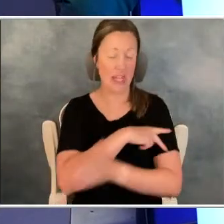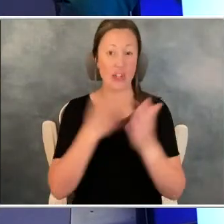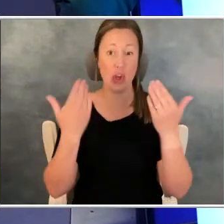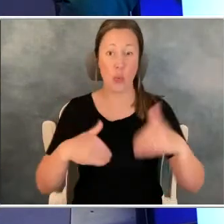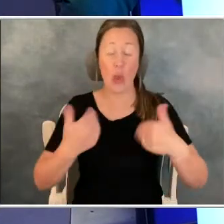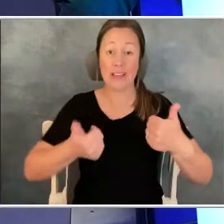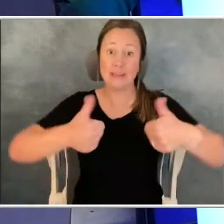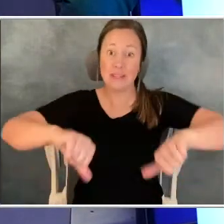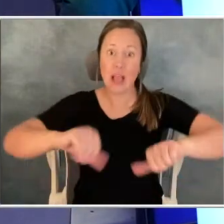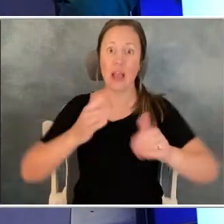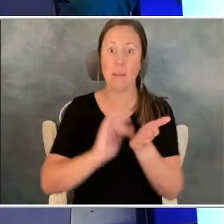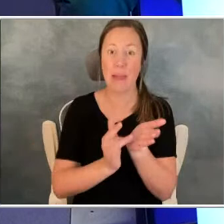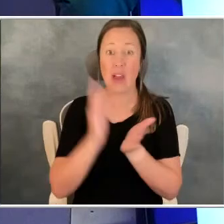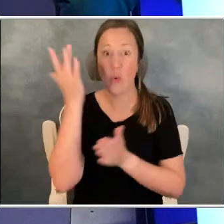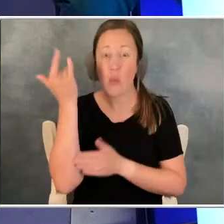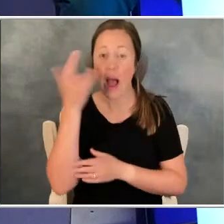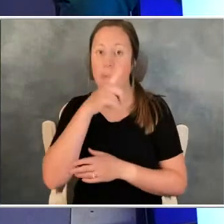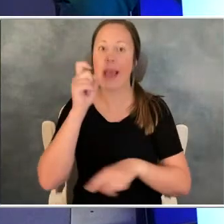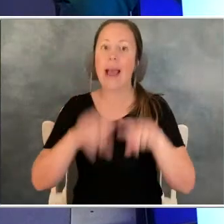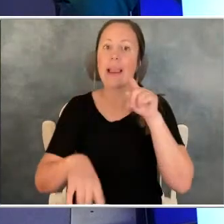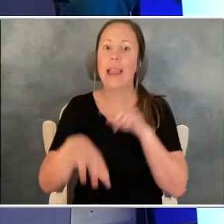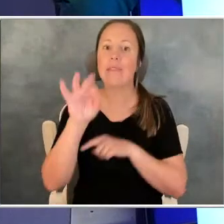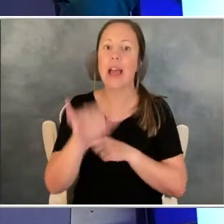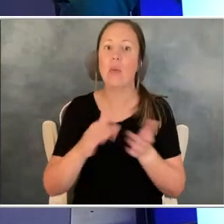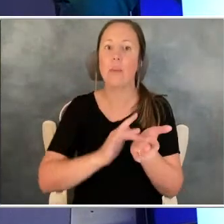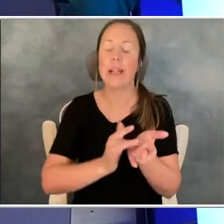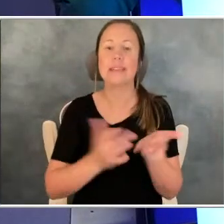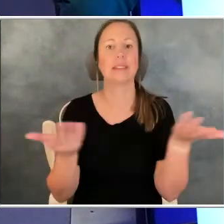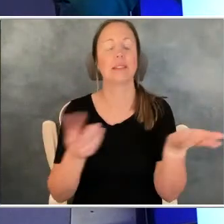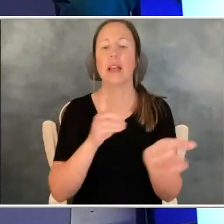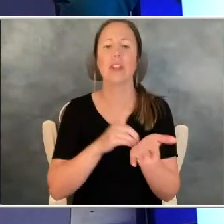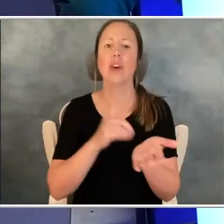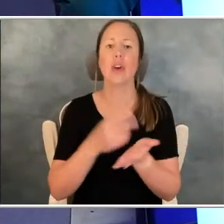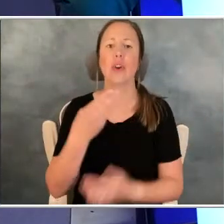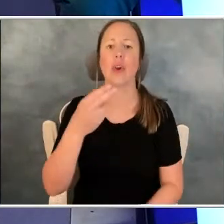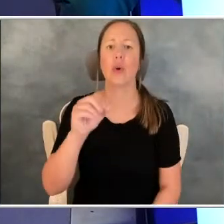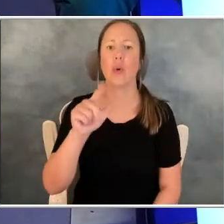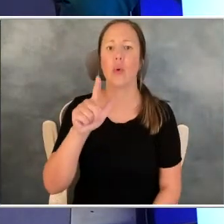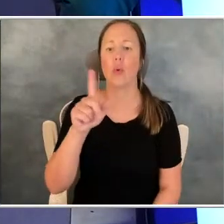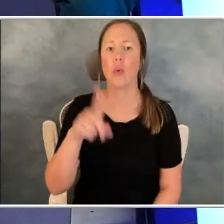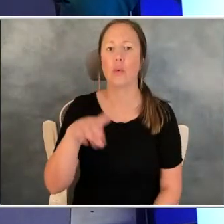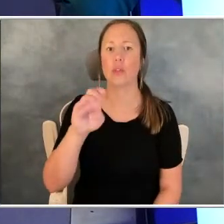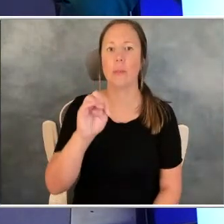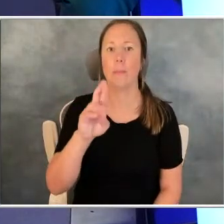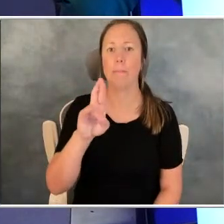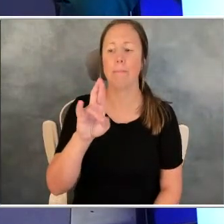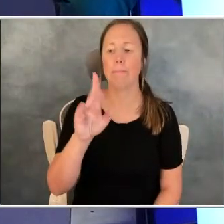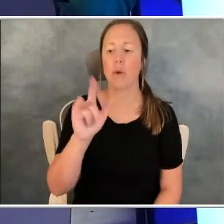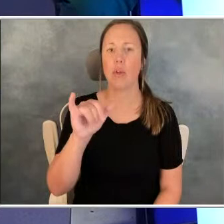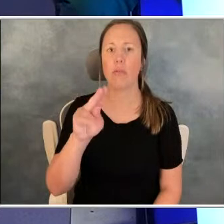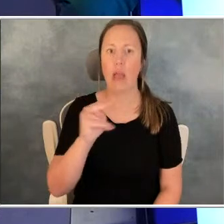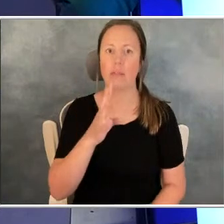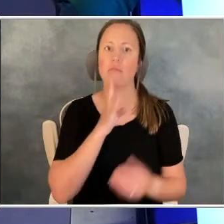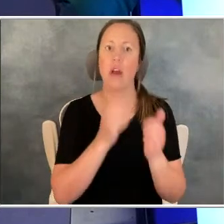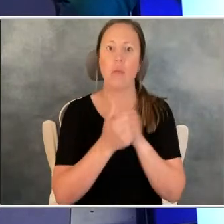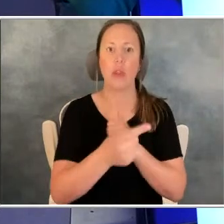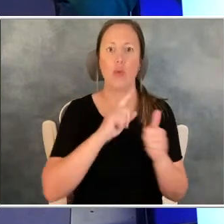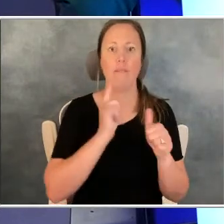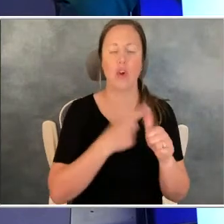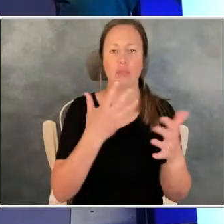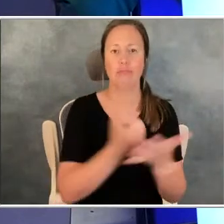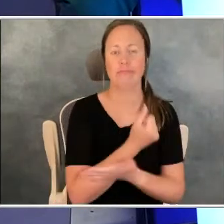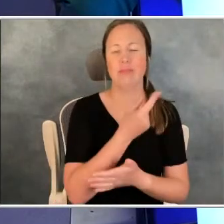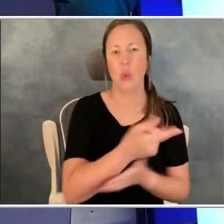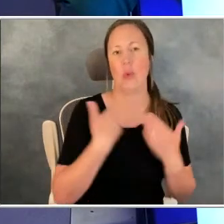can't be found. Now, Dr. Holzberlein, I know you have surgery scheduled for this morning. We're going to talk to you first, get you out of here, but tell us a little bit